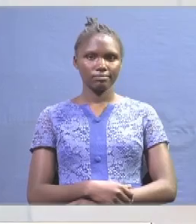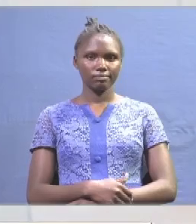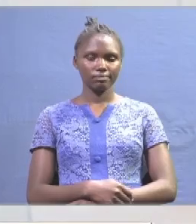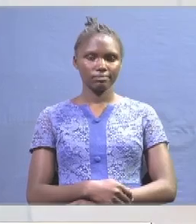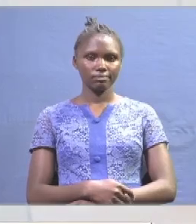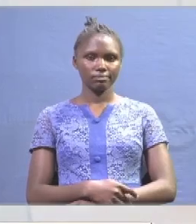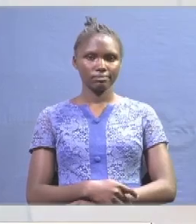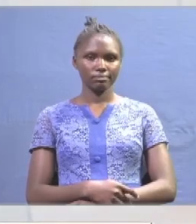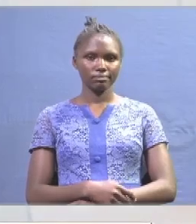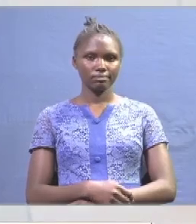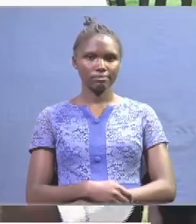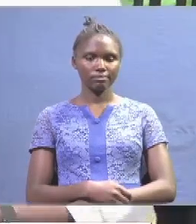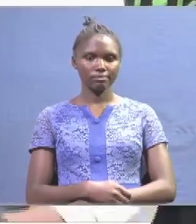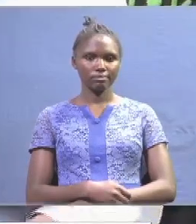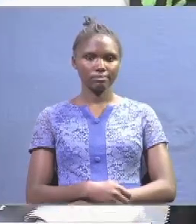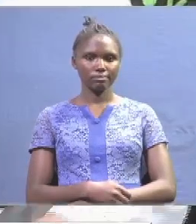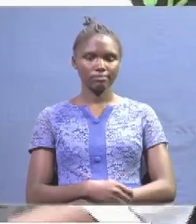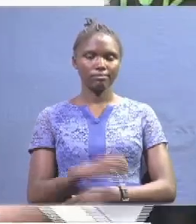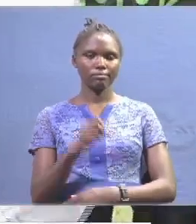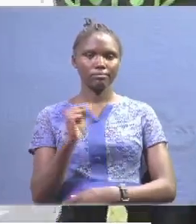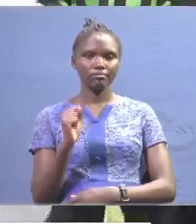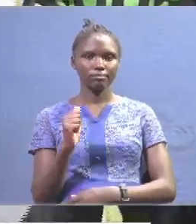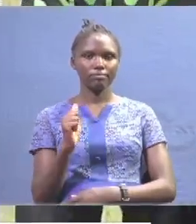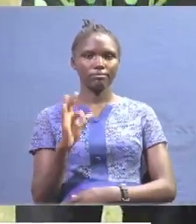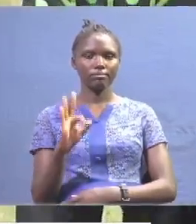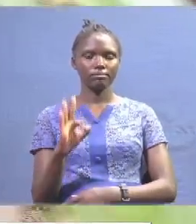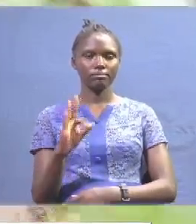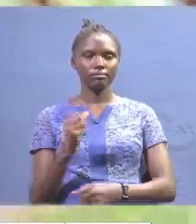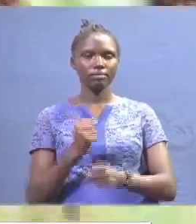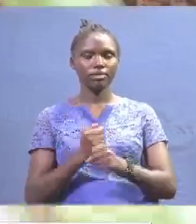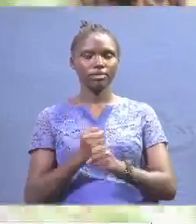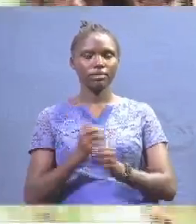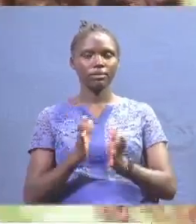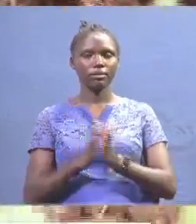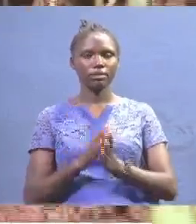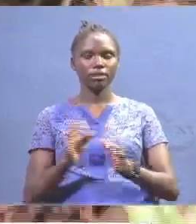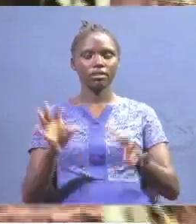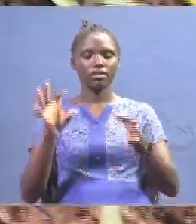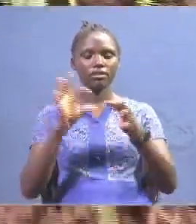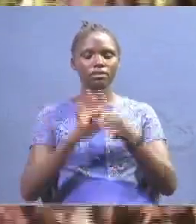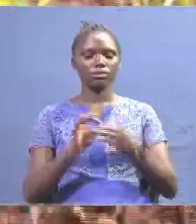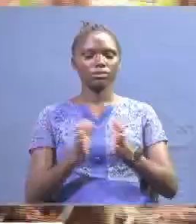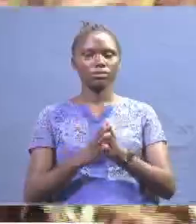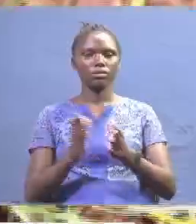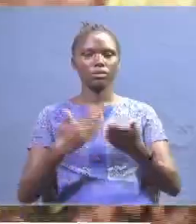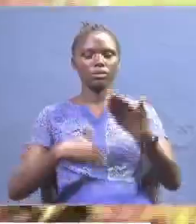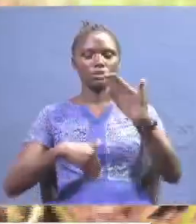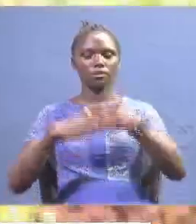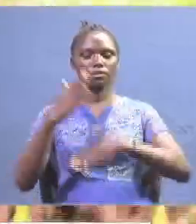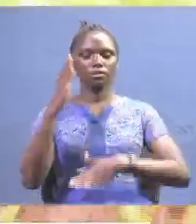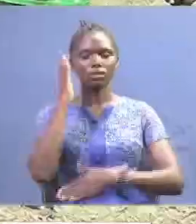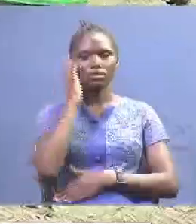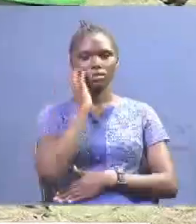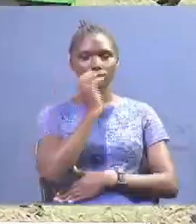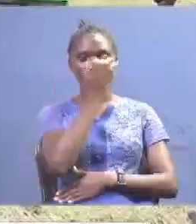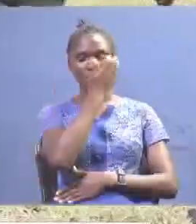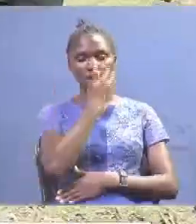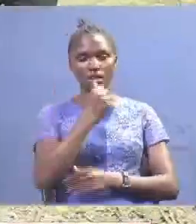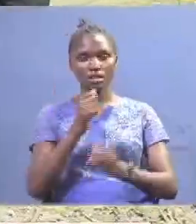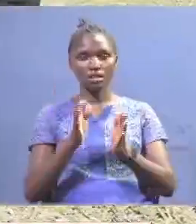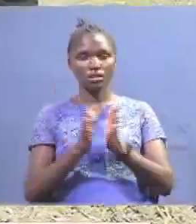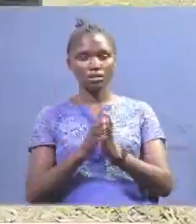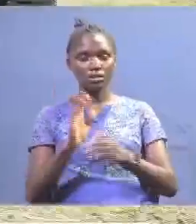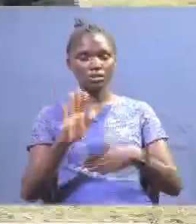campus. Safaricom's commitment to environmental conservation has now taken root at Kenyatta University. Through